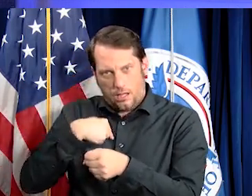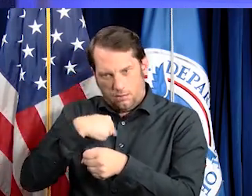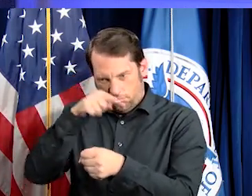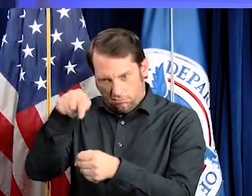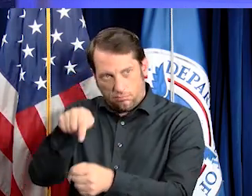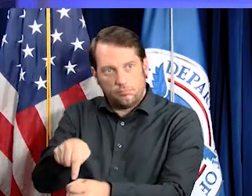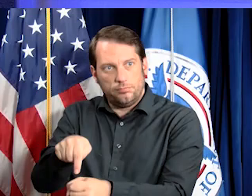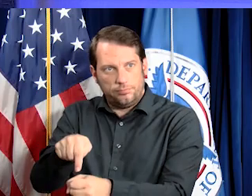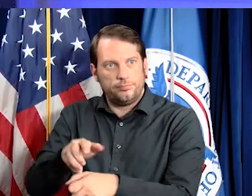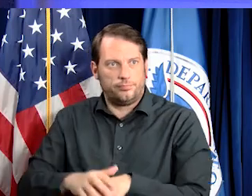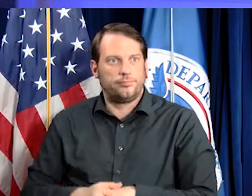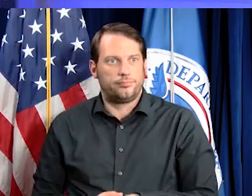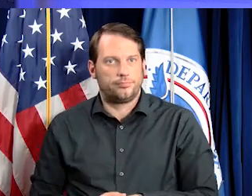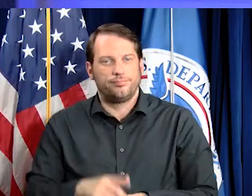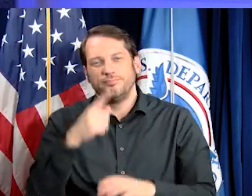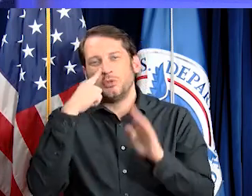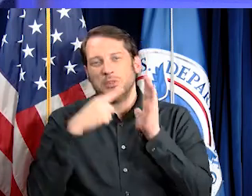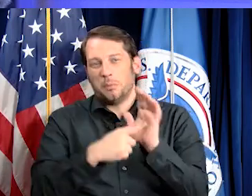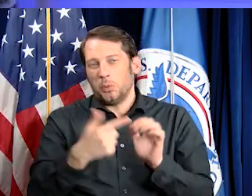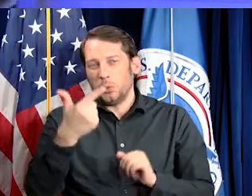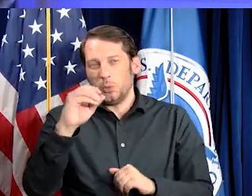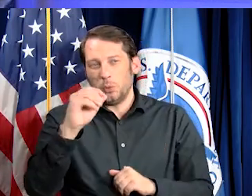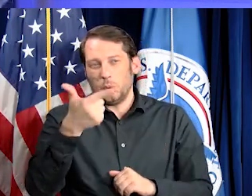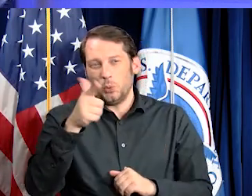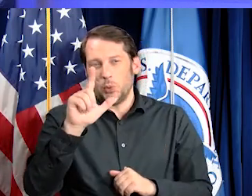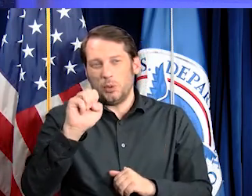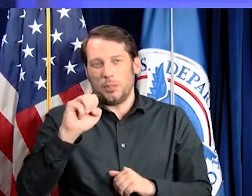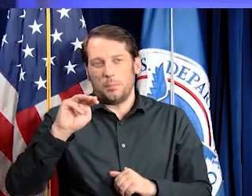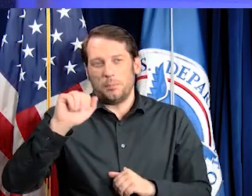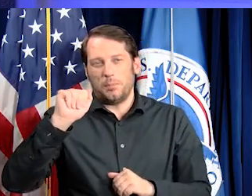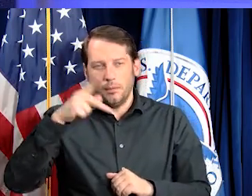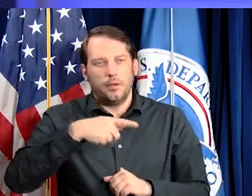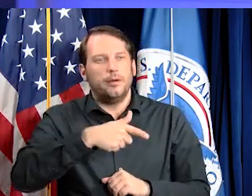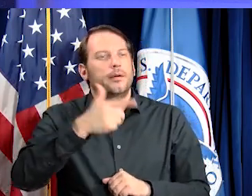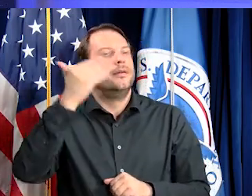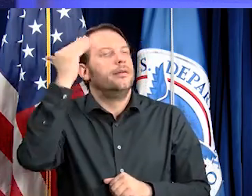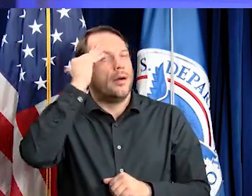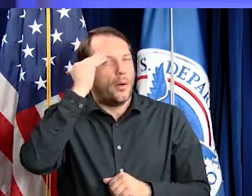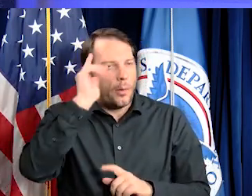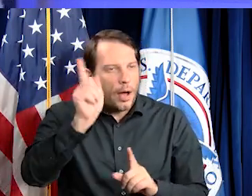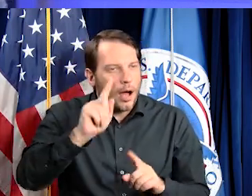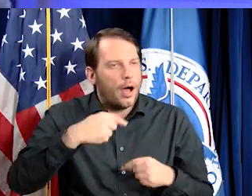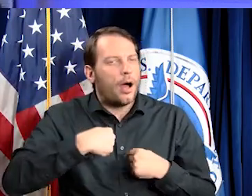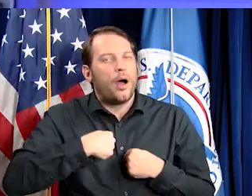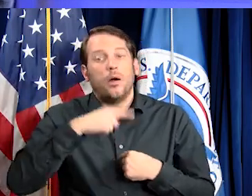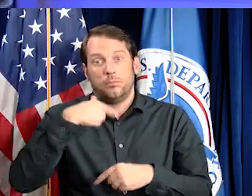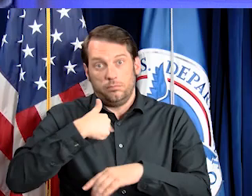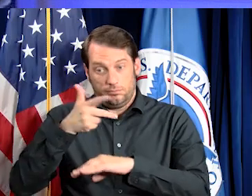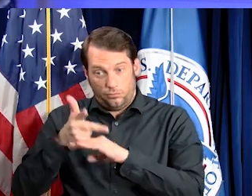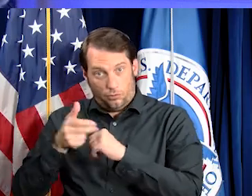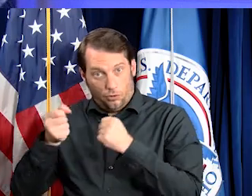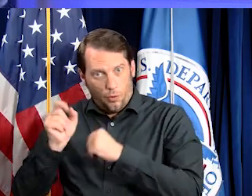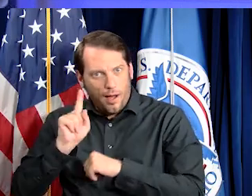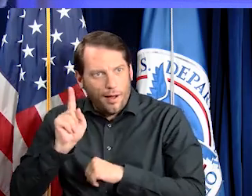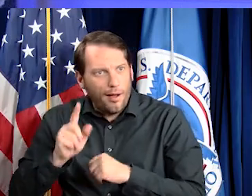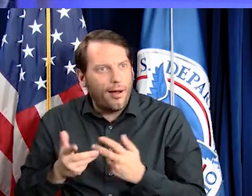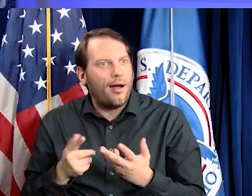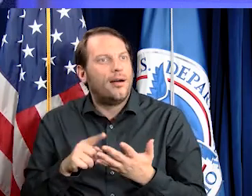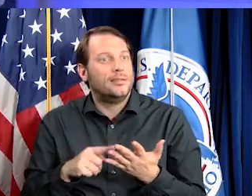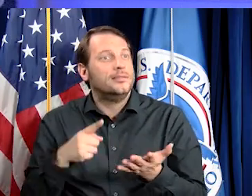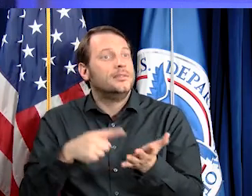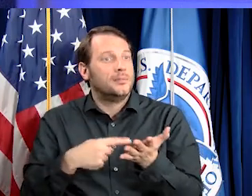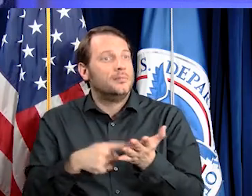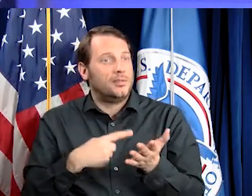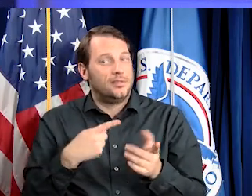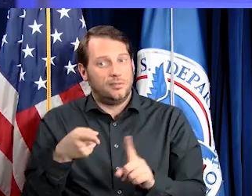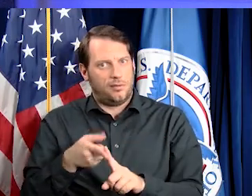the time, so it knows where I park, it knows how long I spend in a store, which is called Google Busyness Data. And sometimes that could be